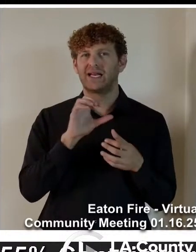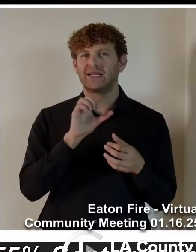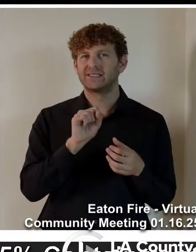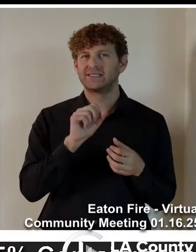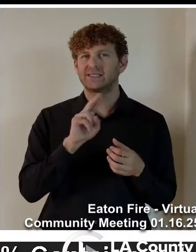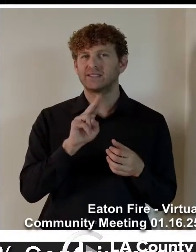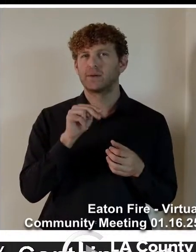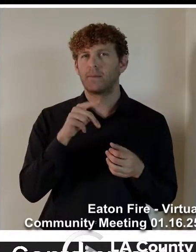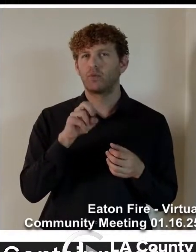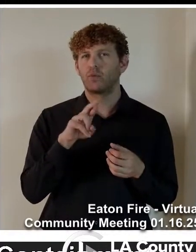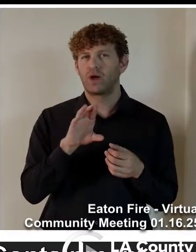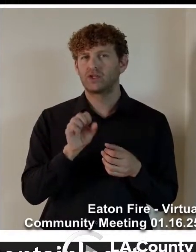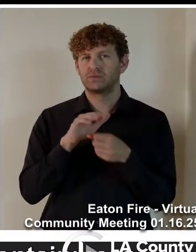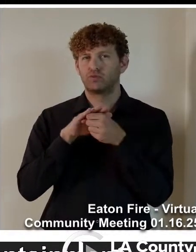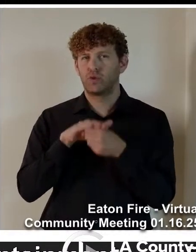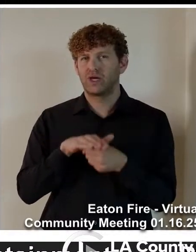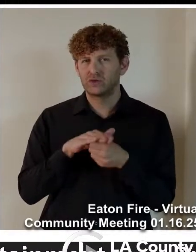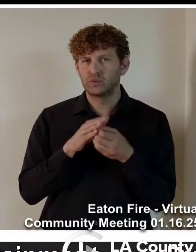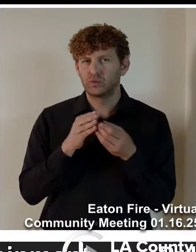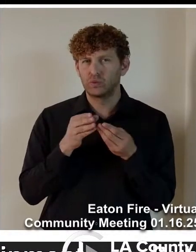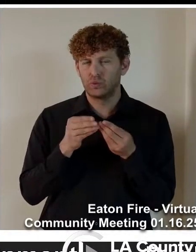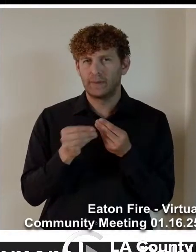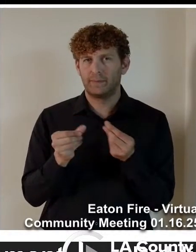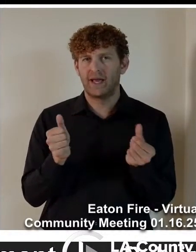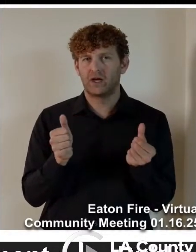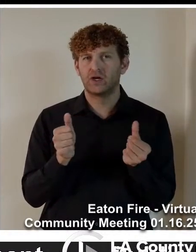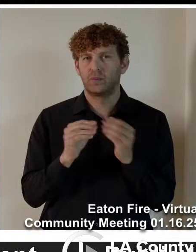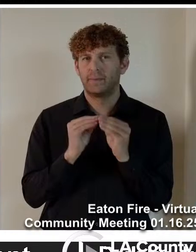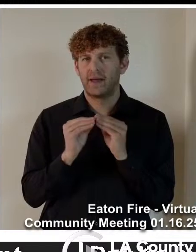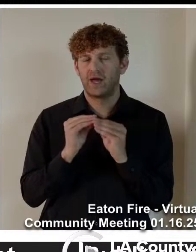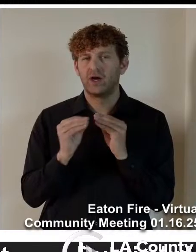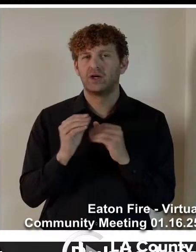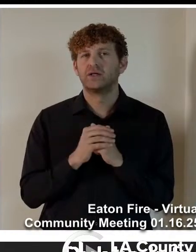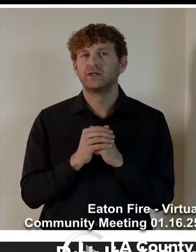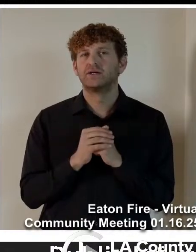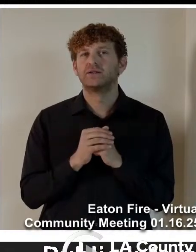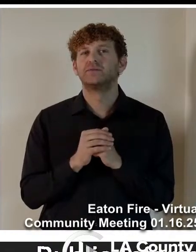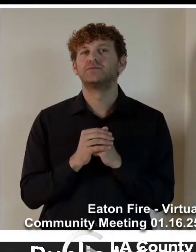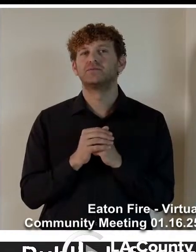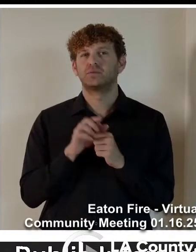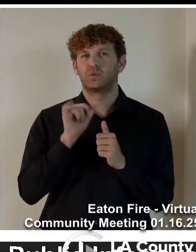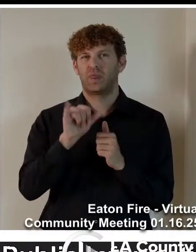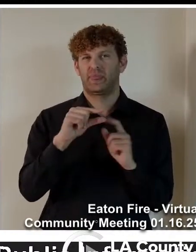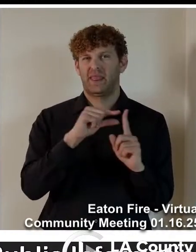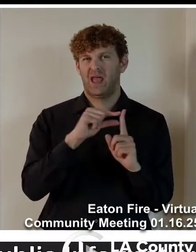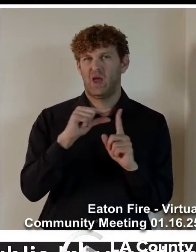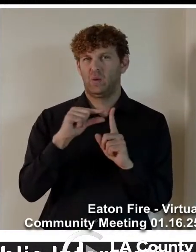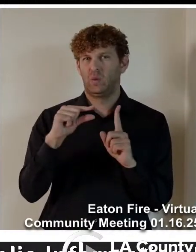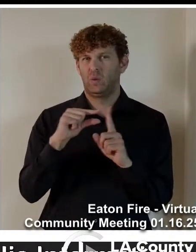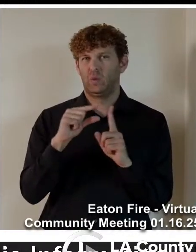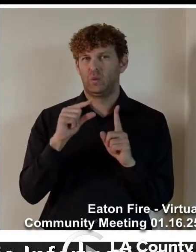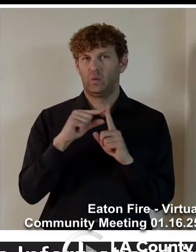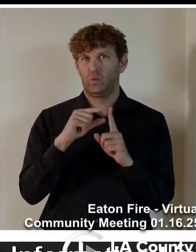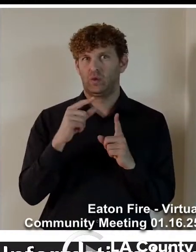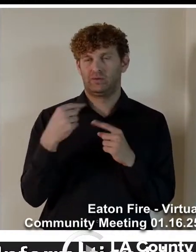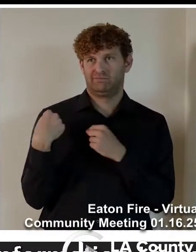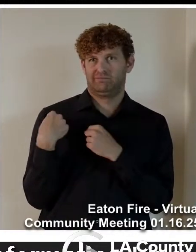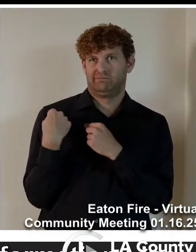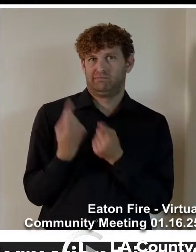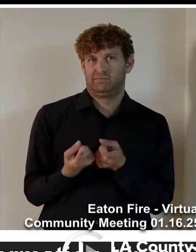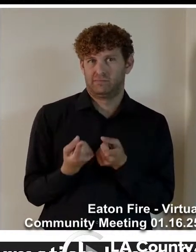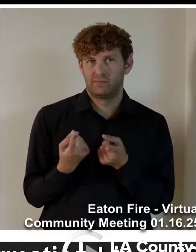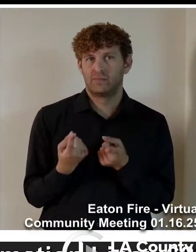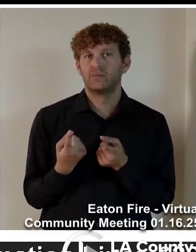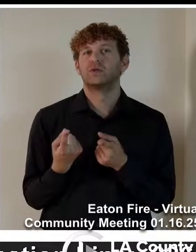suppression repair today. When you hear that repair for the next few days is only going to be working on those lines that are out away